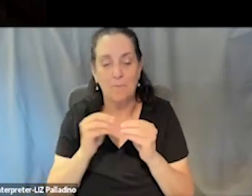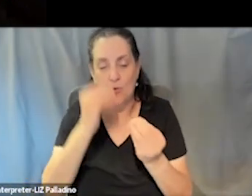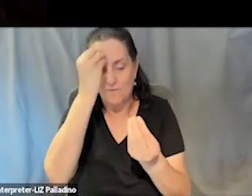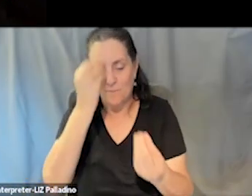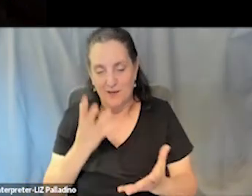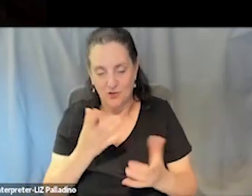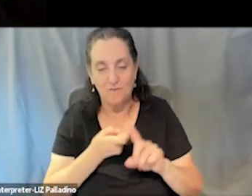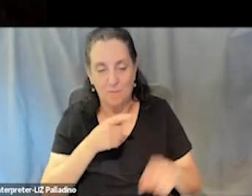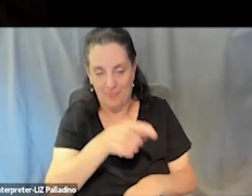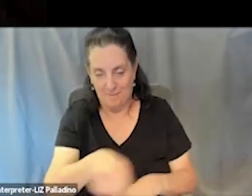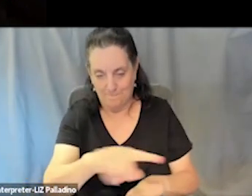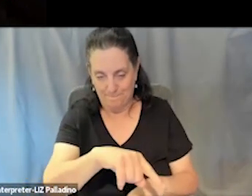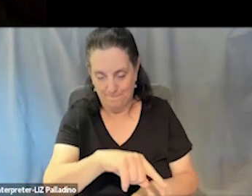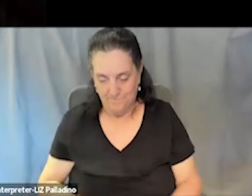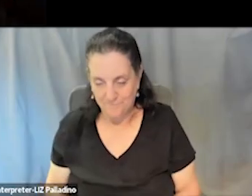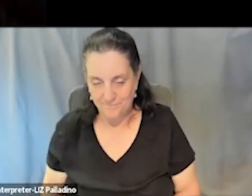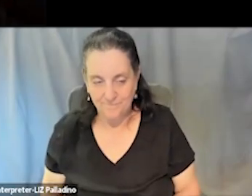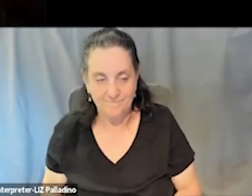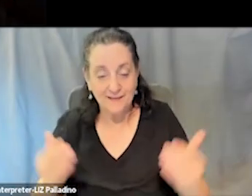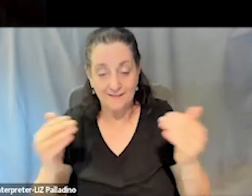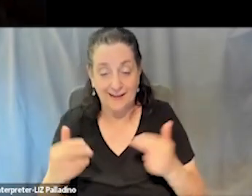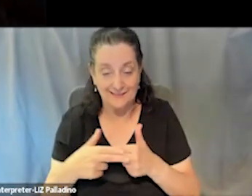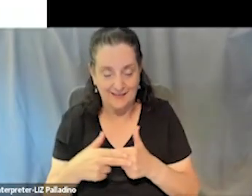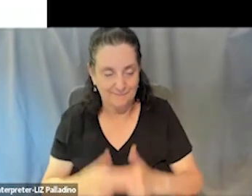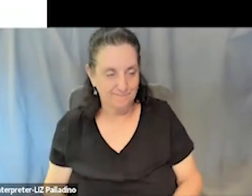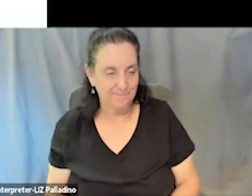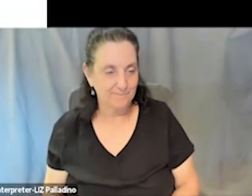helpful. Next slide, please.